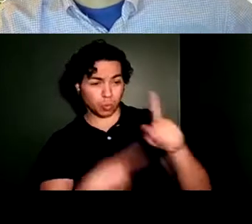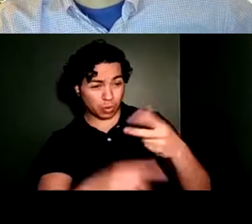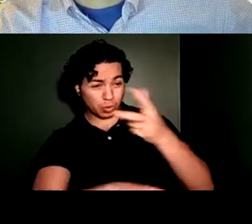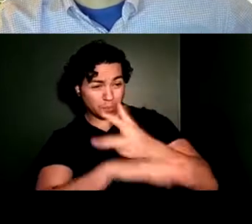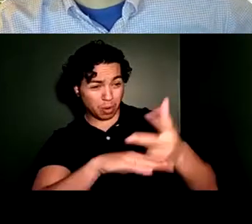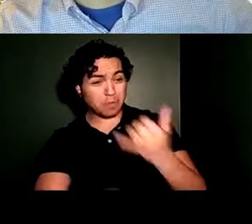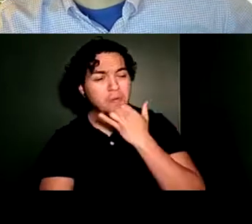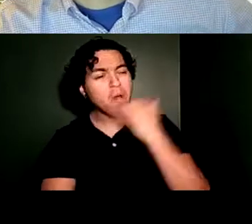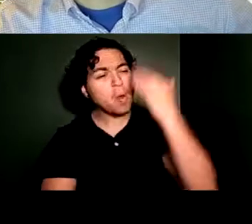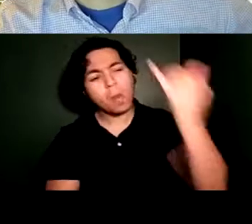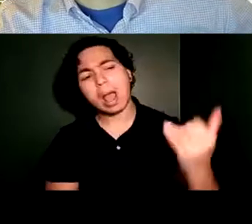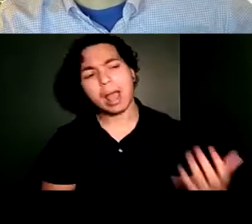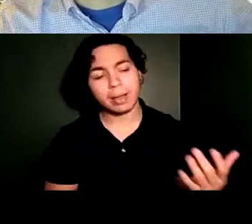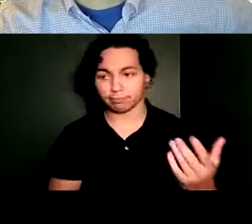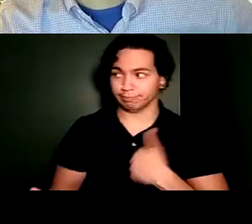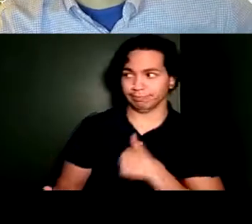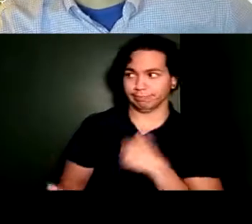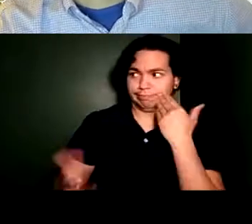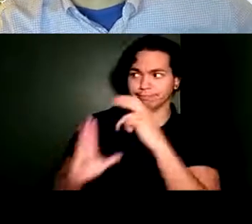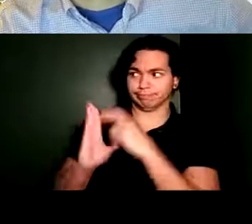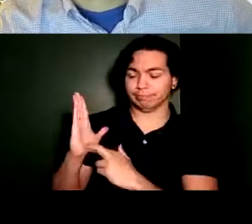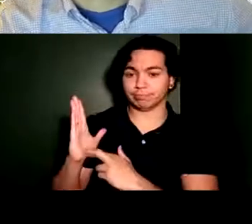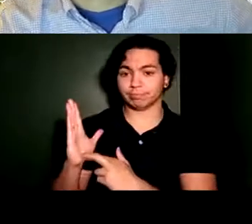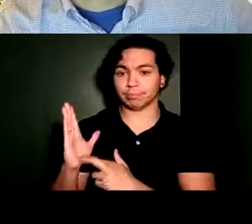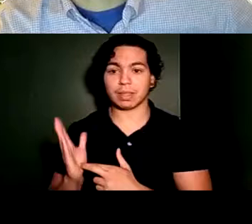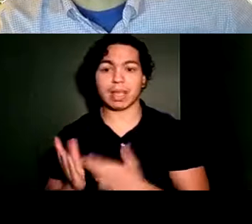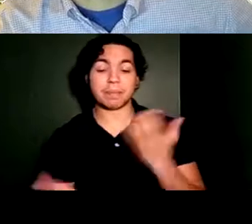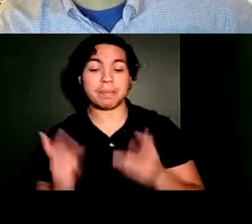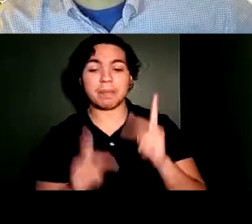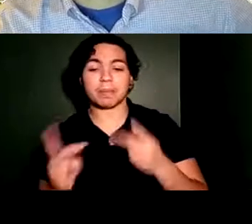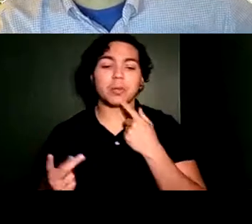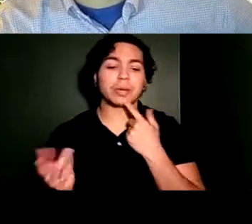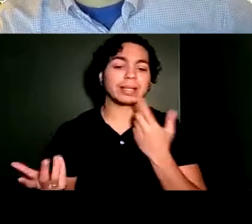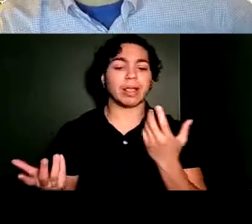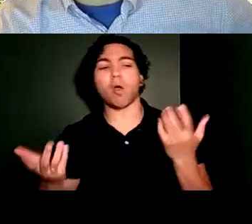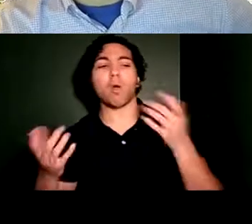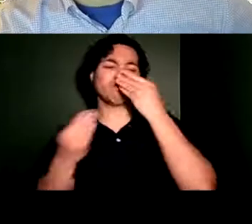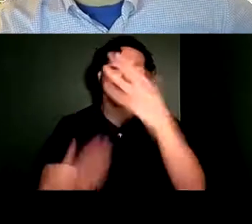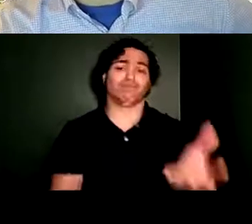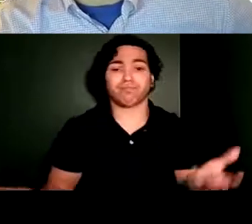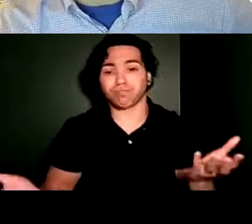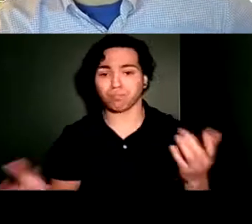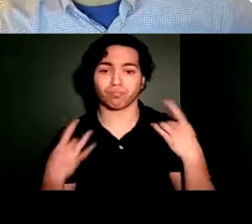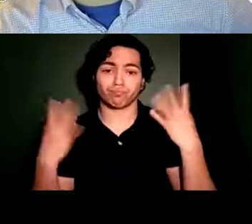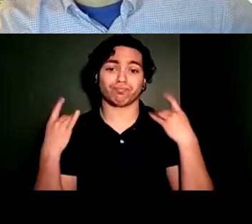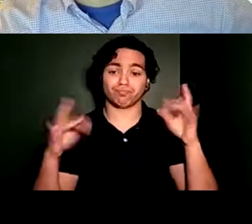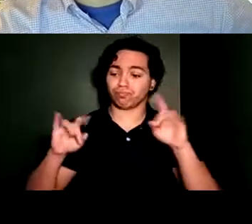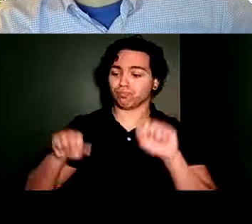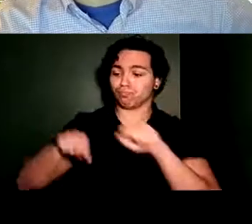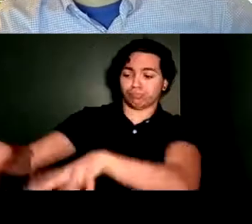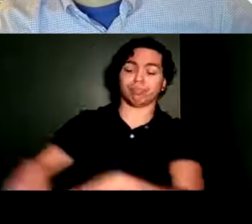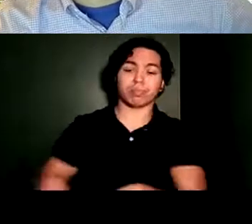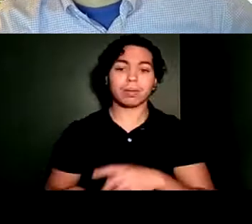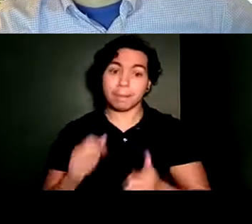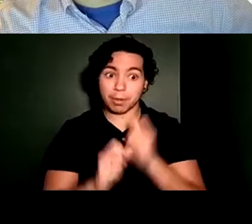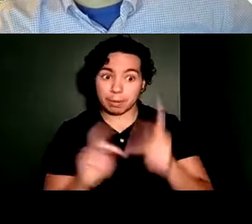so it's not necessary. People weren't saying, there could be some bias here. People don't want to say, yeah, I don't care. I'm just going to throw my scooter. But most people were saying,